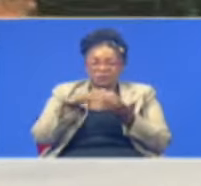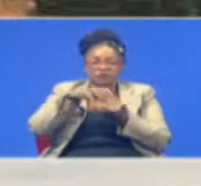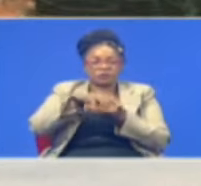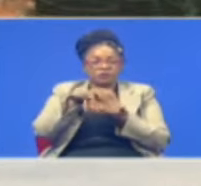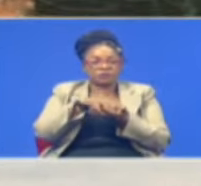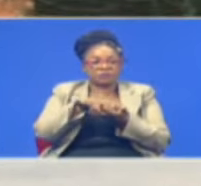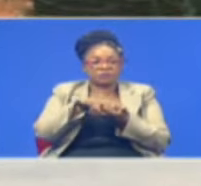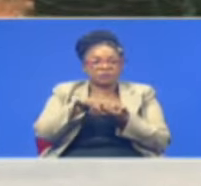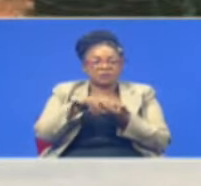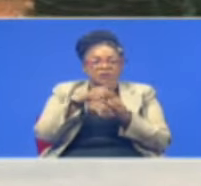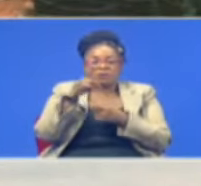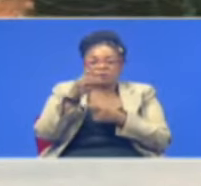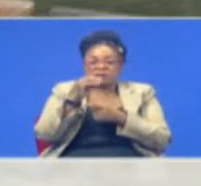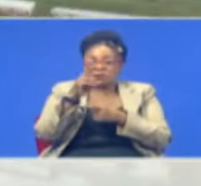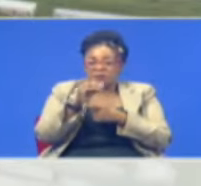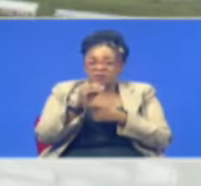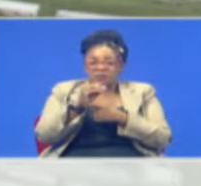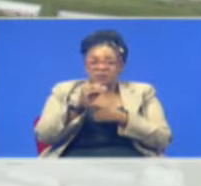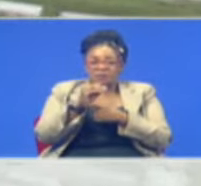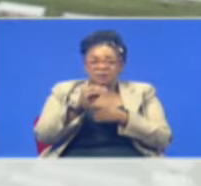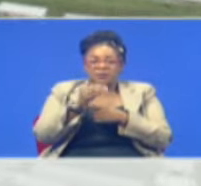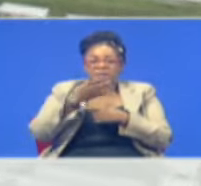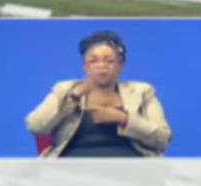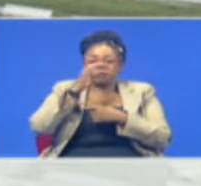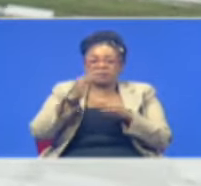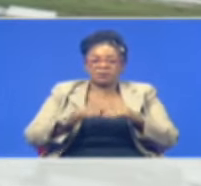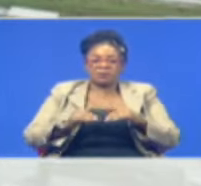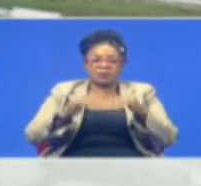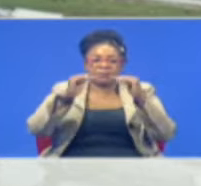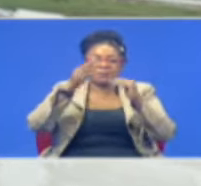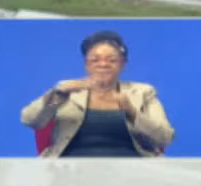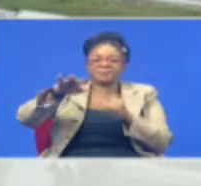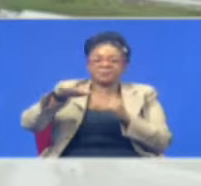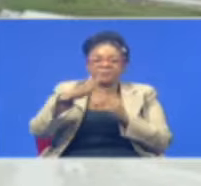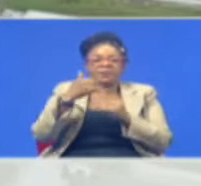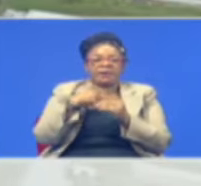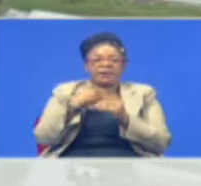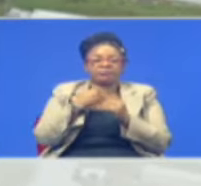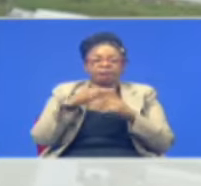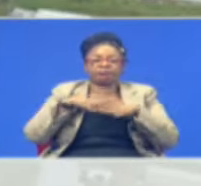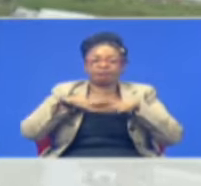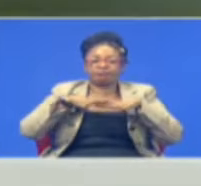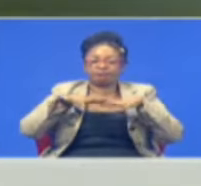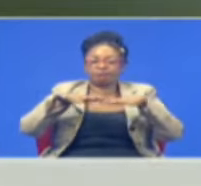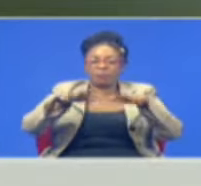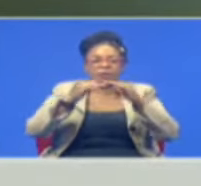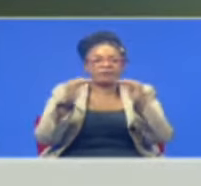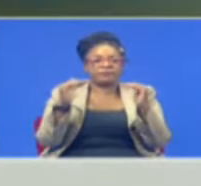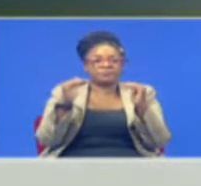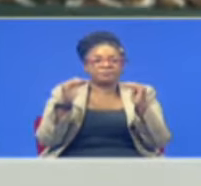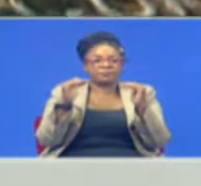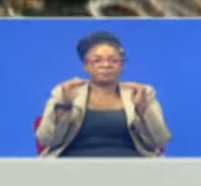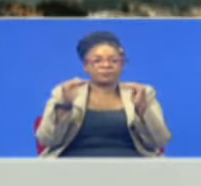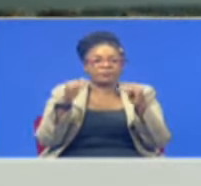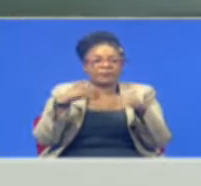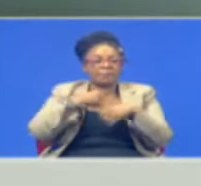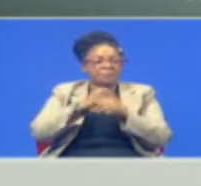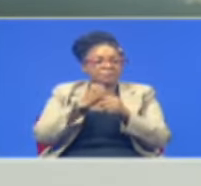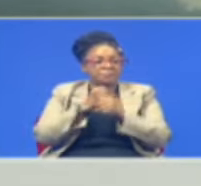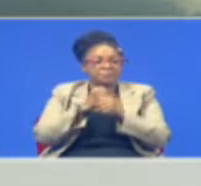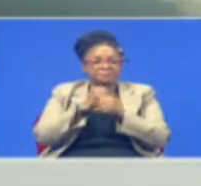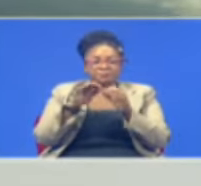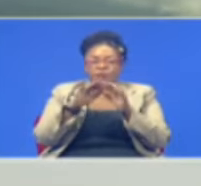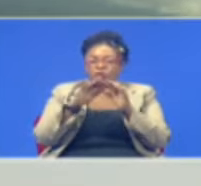a year like no other. The water levels in the Rift Valley lakes rose to unprecedented levels, drowning hopes and